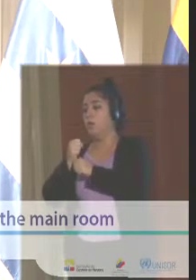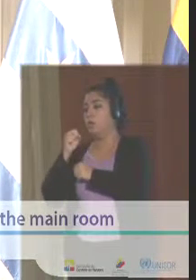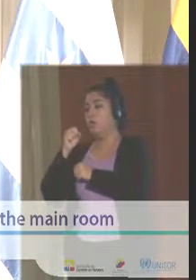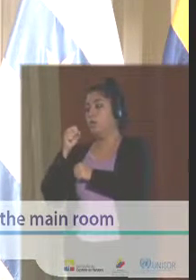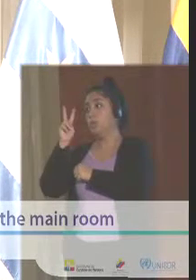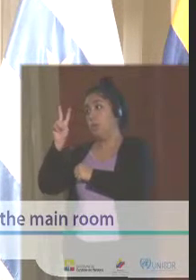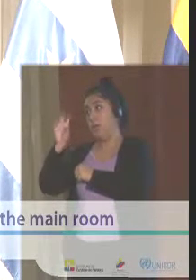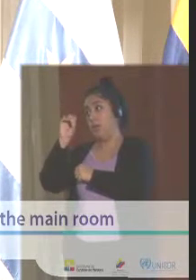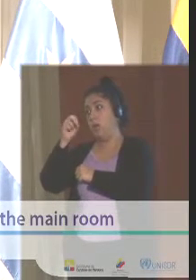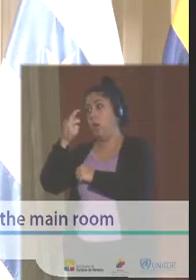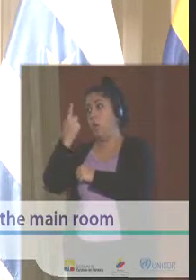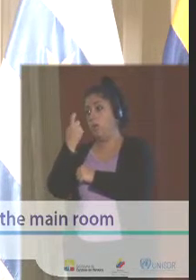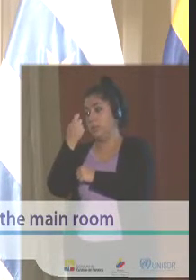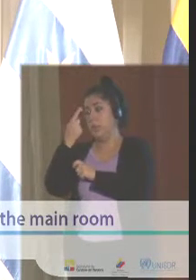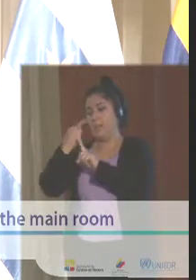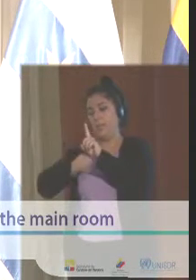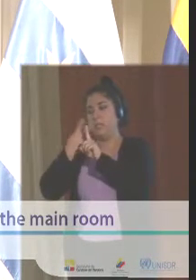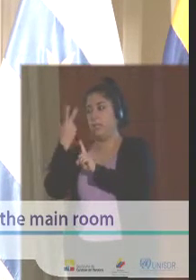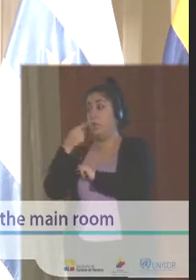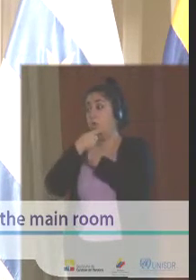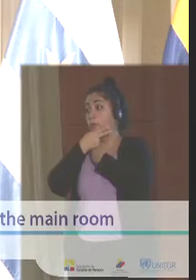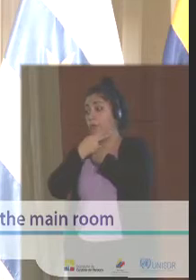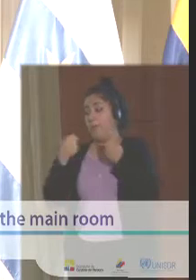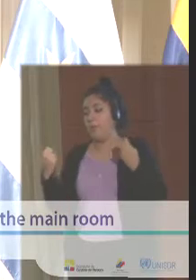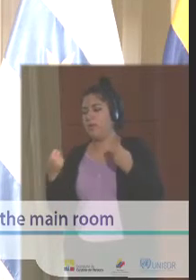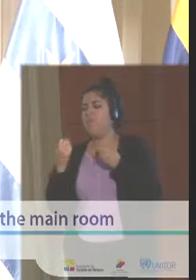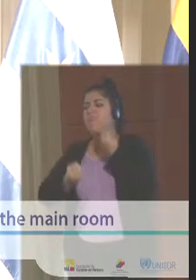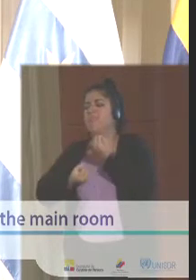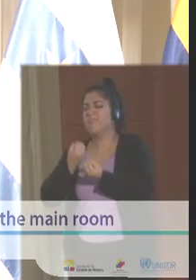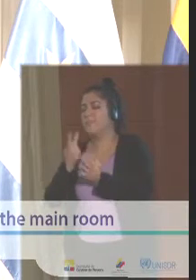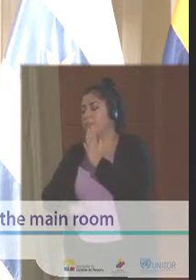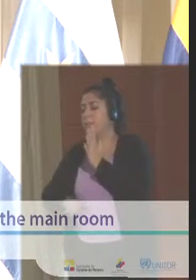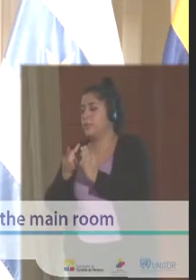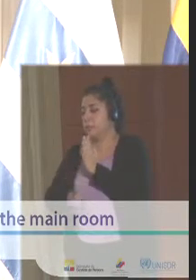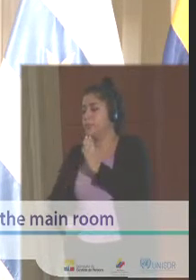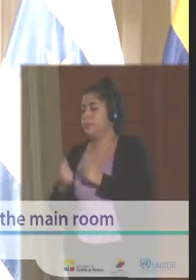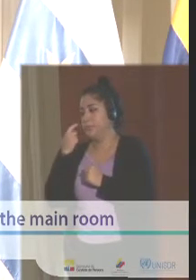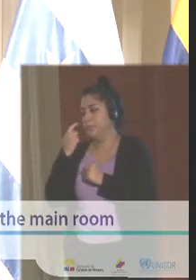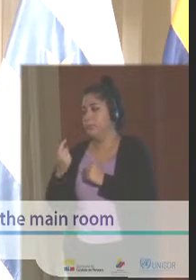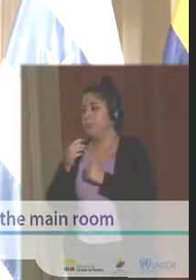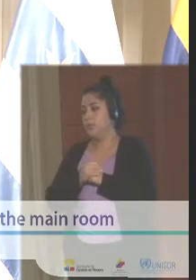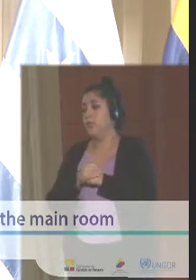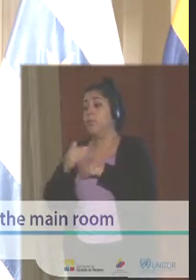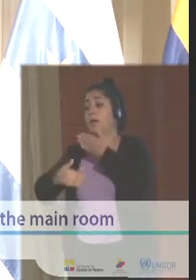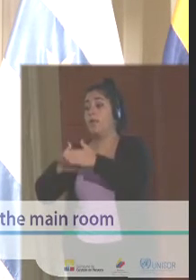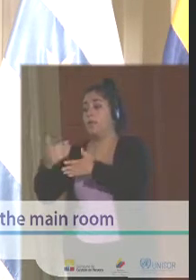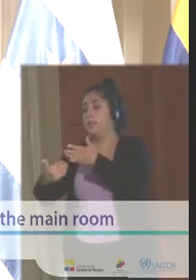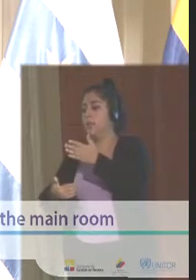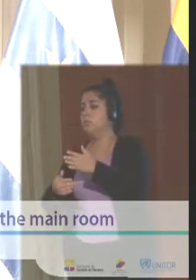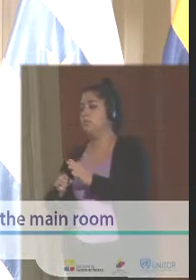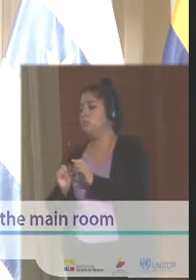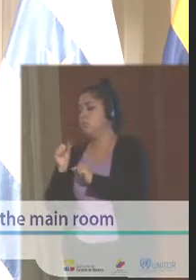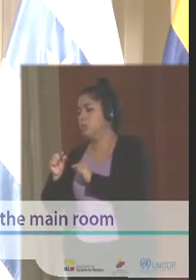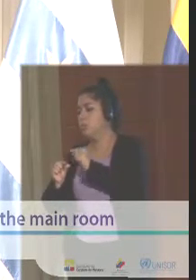in November of 2011, as we can see here, work was done